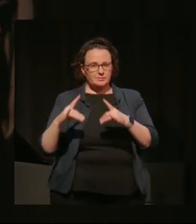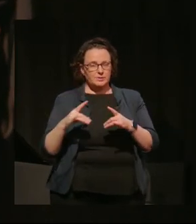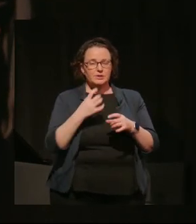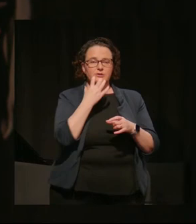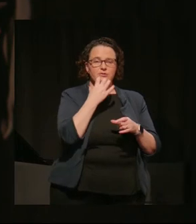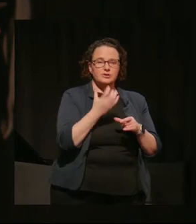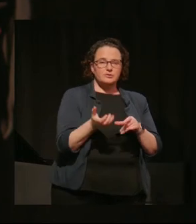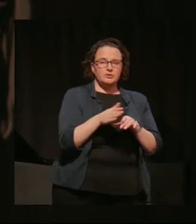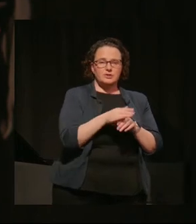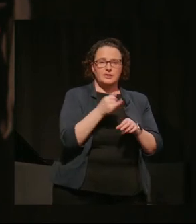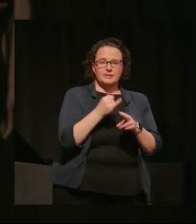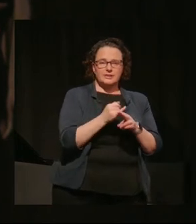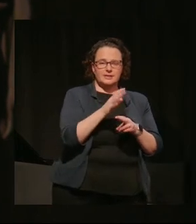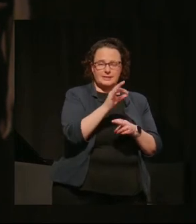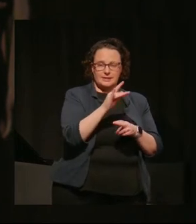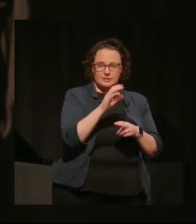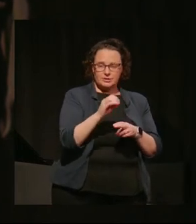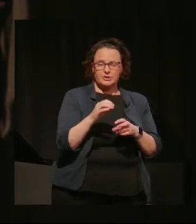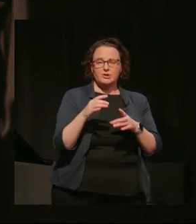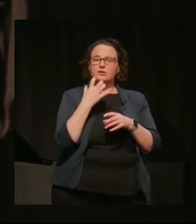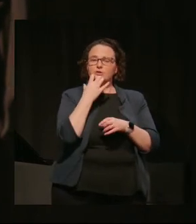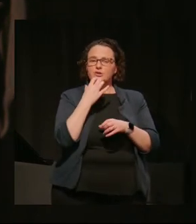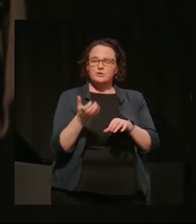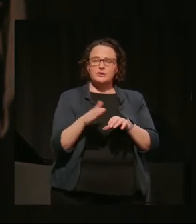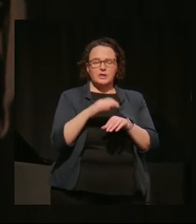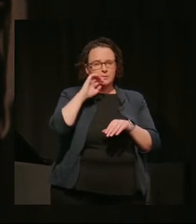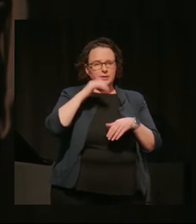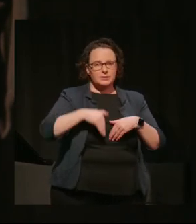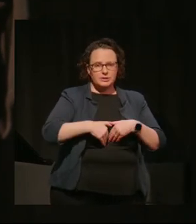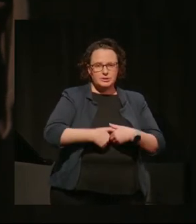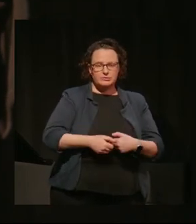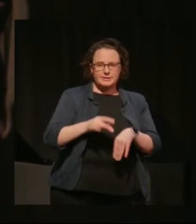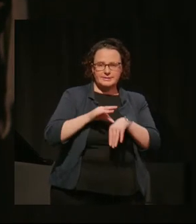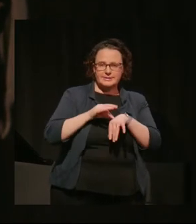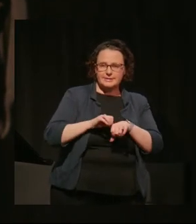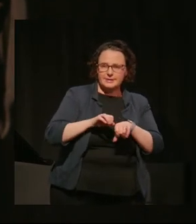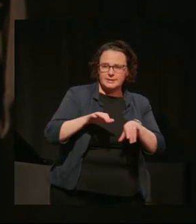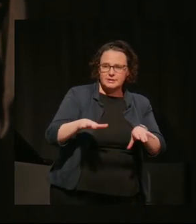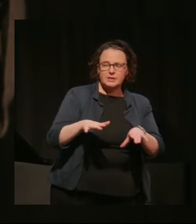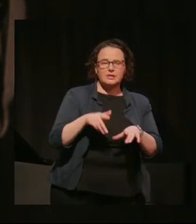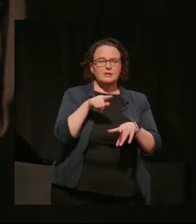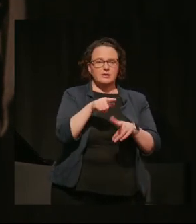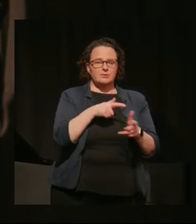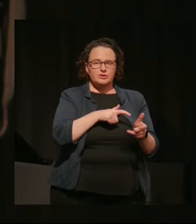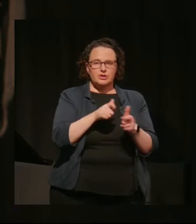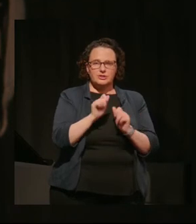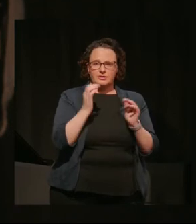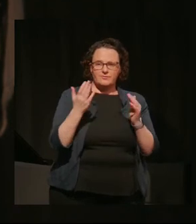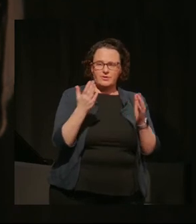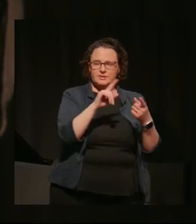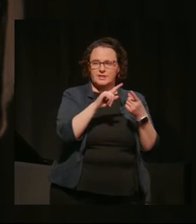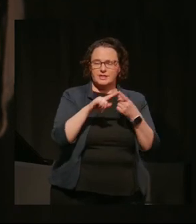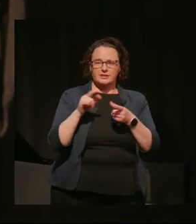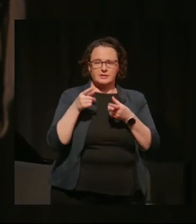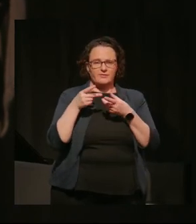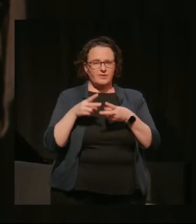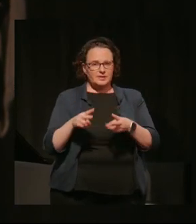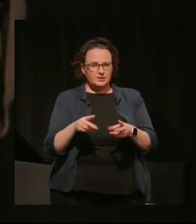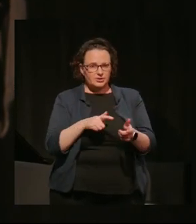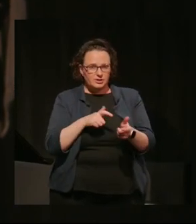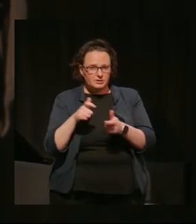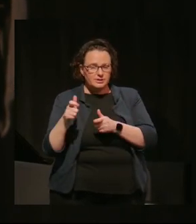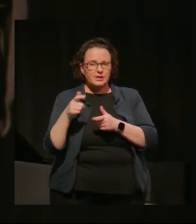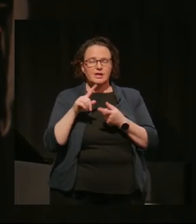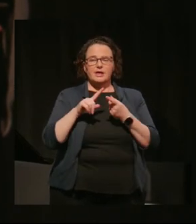in the ghettos. Jews died of starvation and disease. Jews were shot in the forests and in their villages.